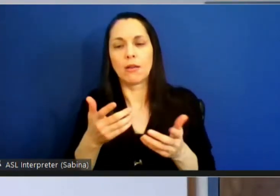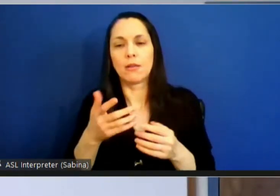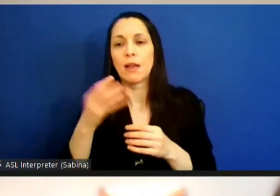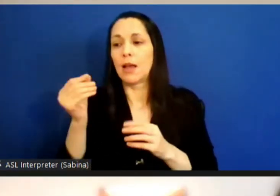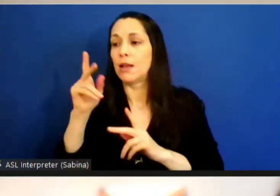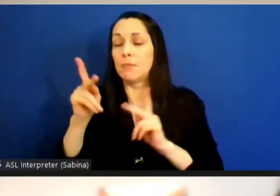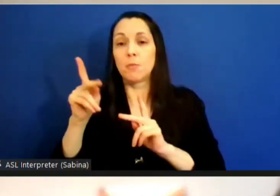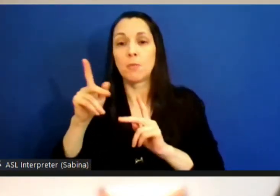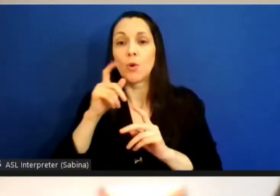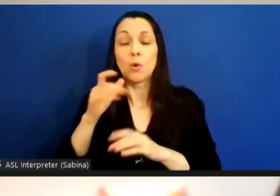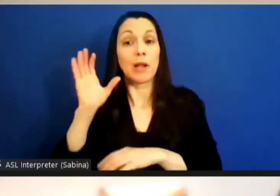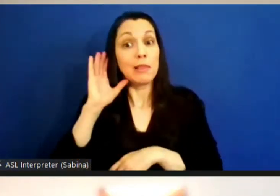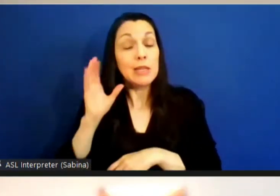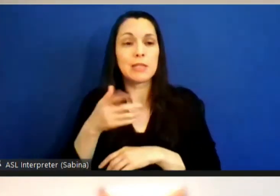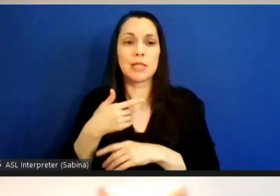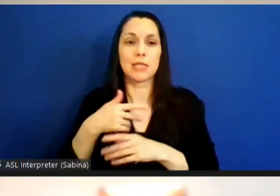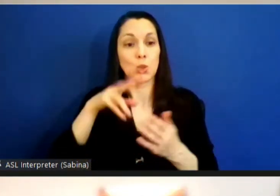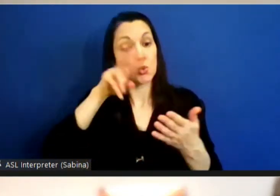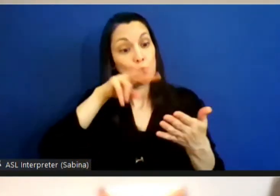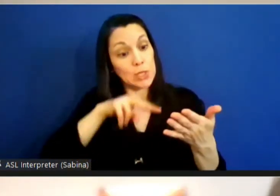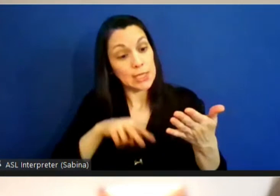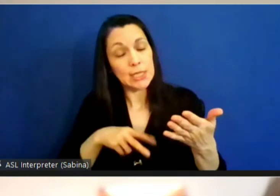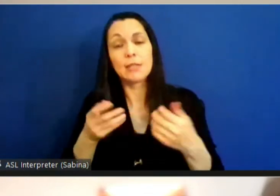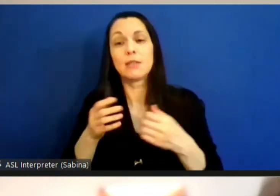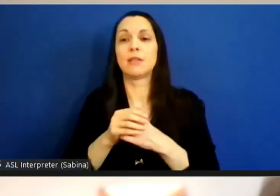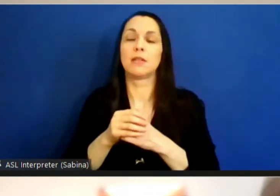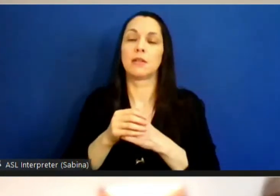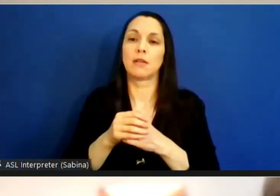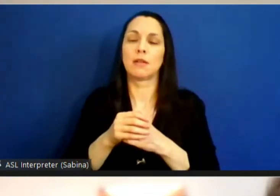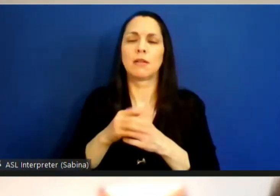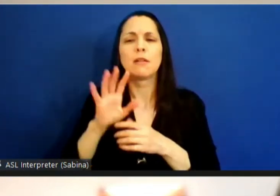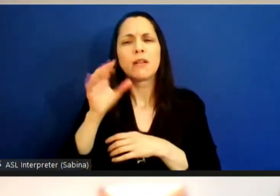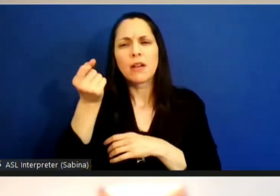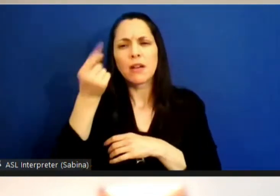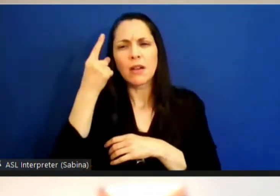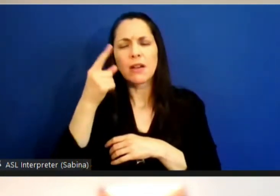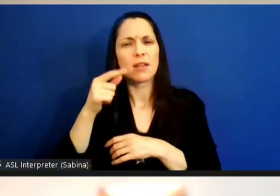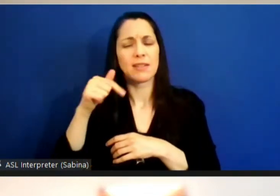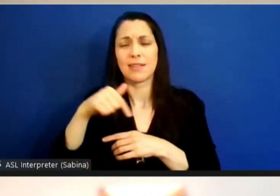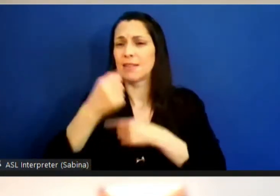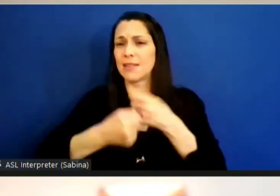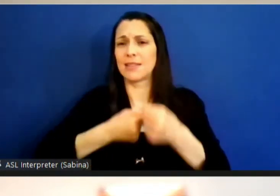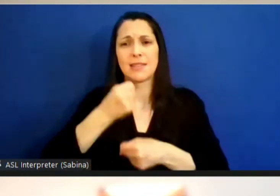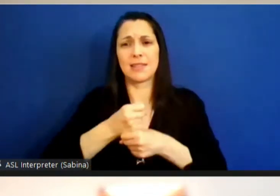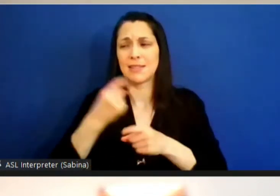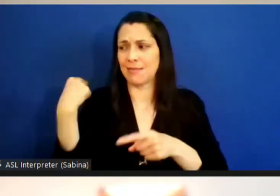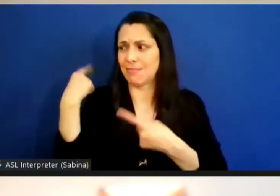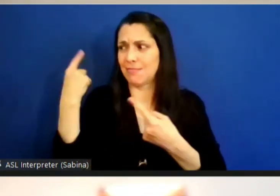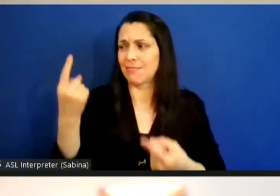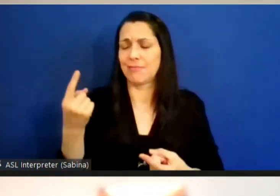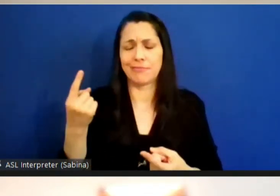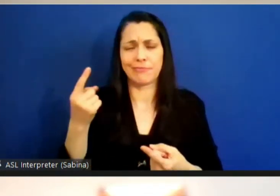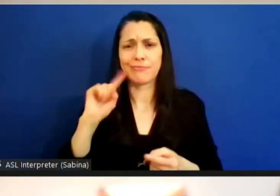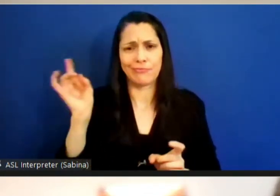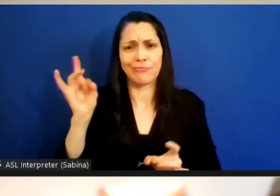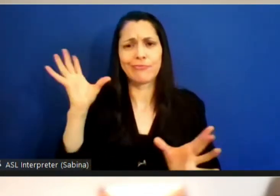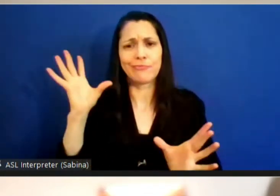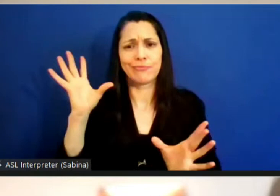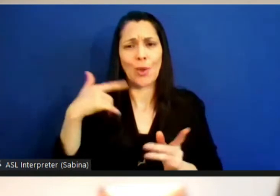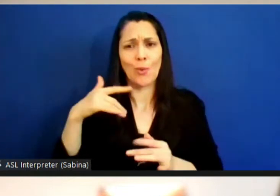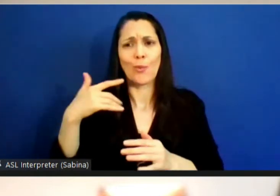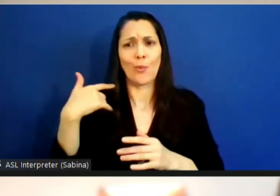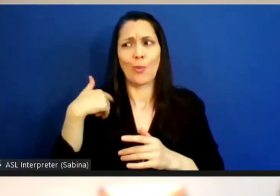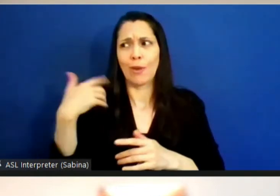what you all are writing and broadcasting understands that this has been a terrible year. We've been shut down